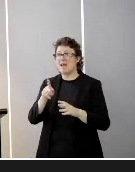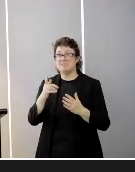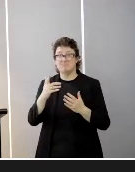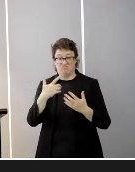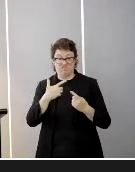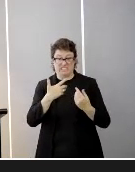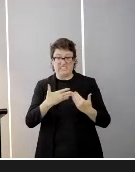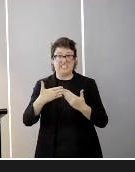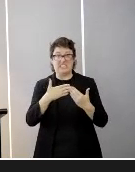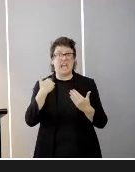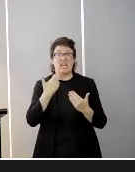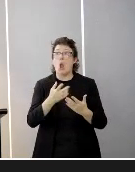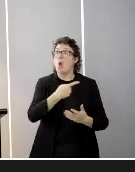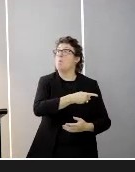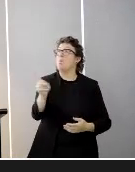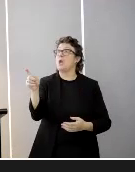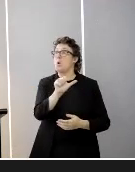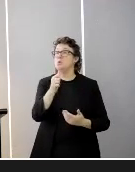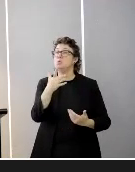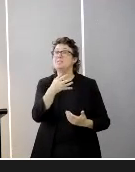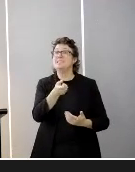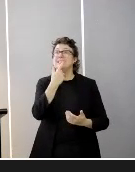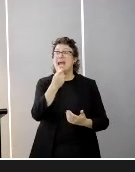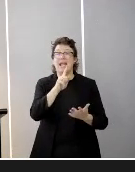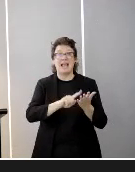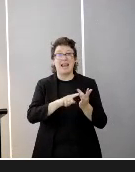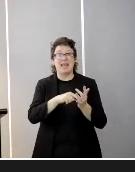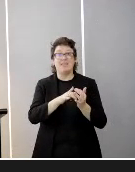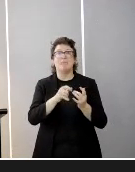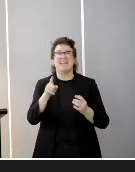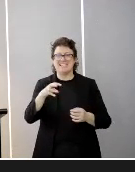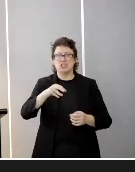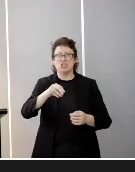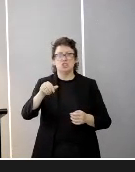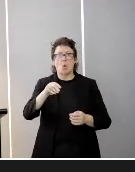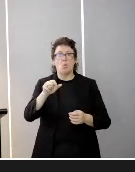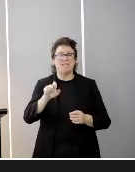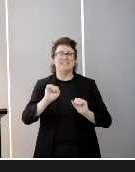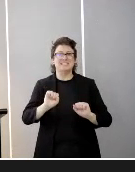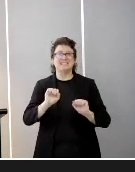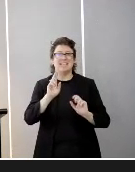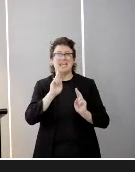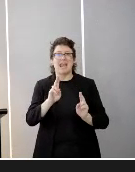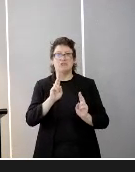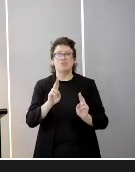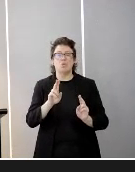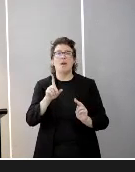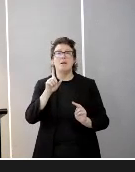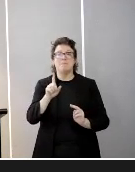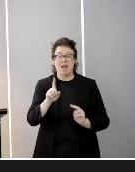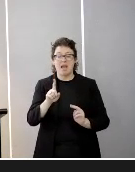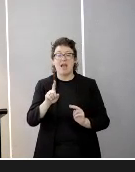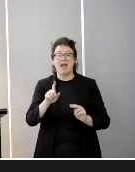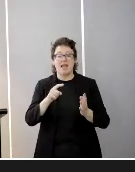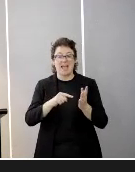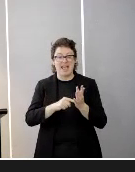that, not that we should all be taking lithium, but the amount, lithium's a salt, so it's natural in the world, and the amount of